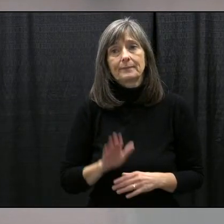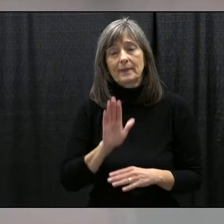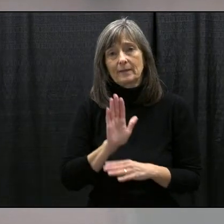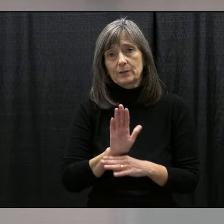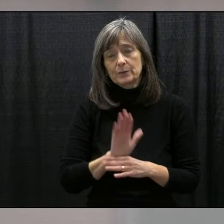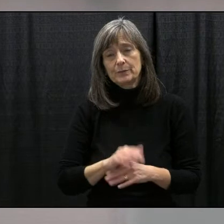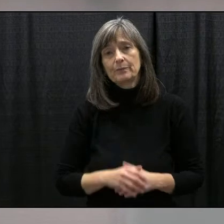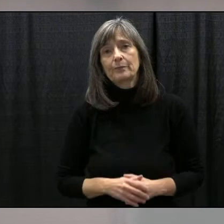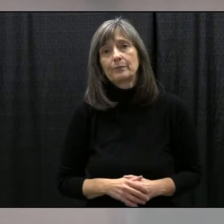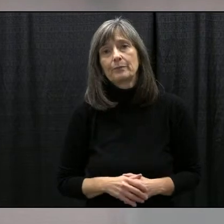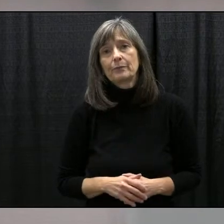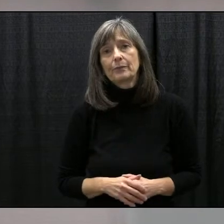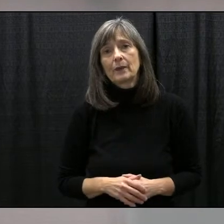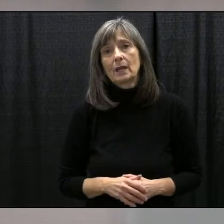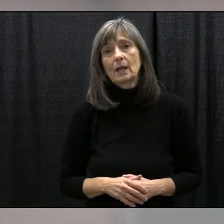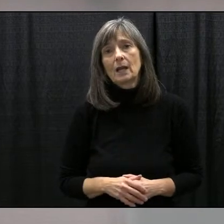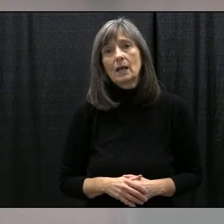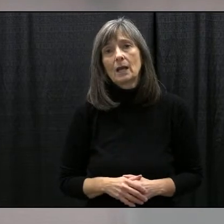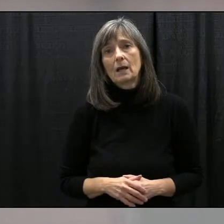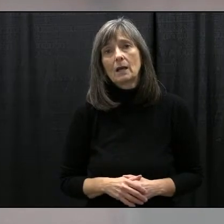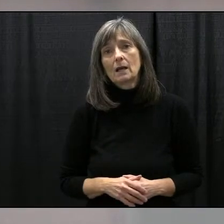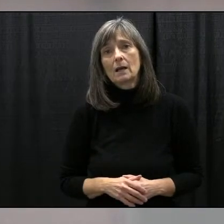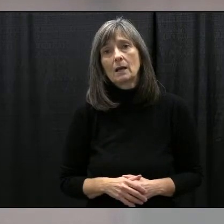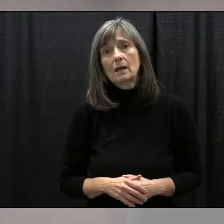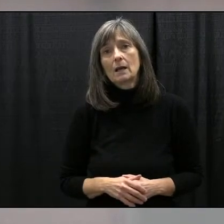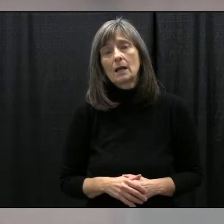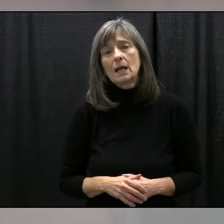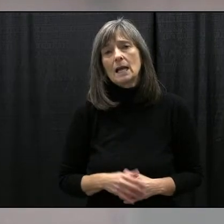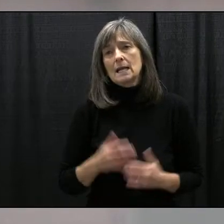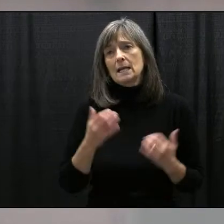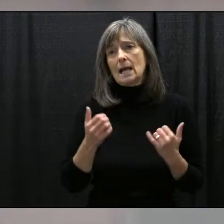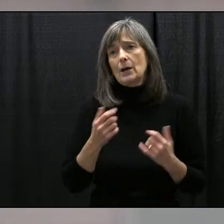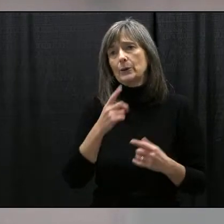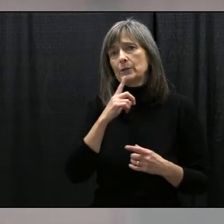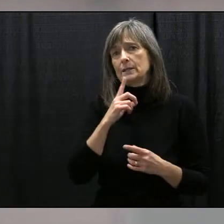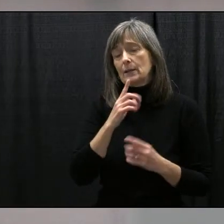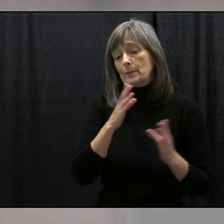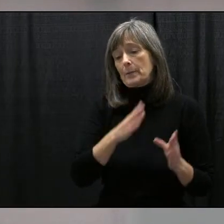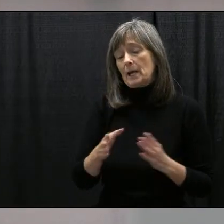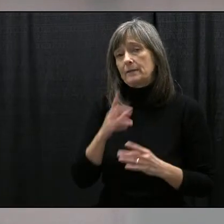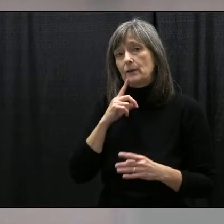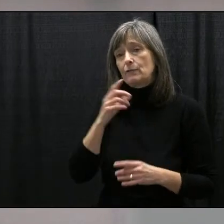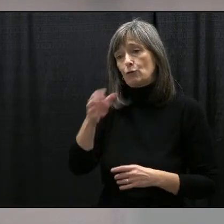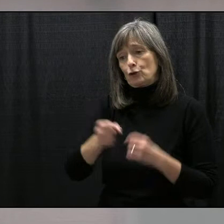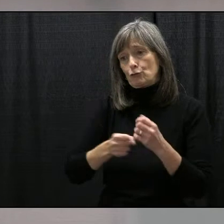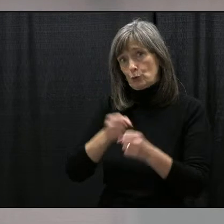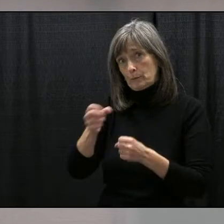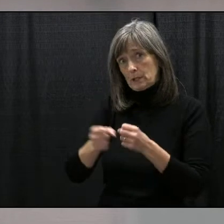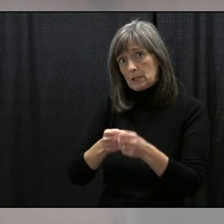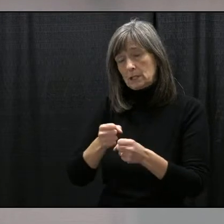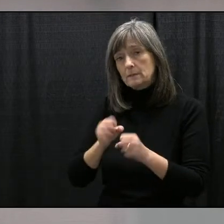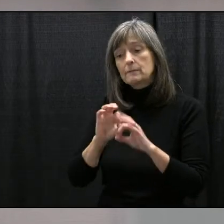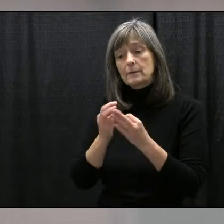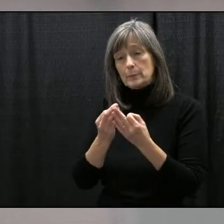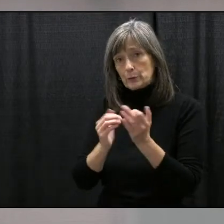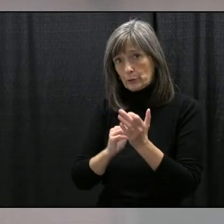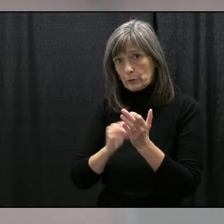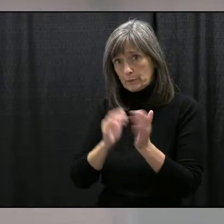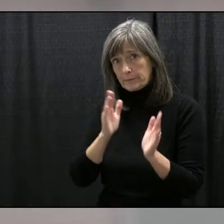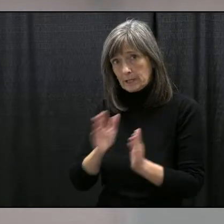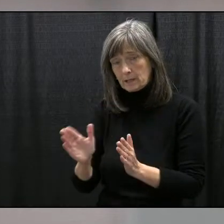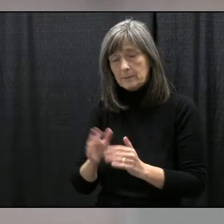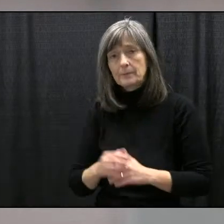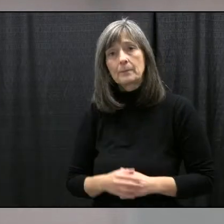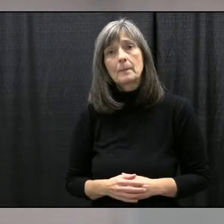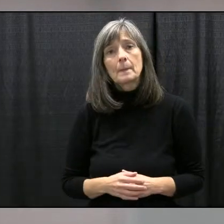Minister. I'm wondering about this new recruitment strategy for family physicians.